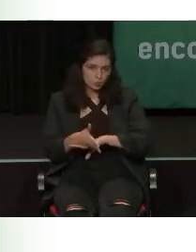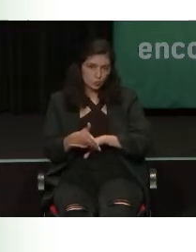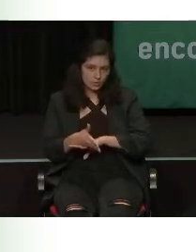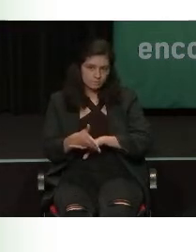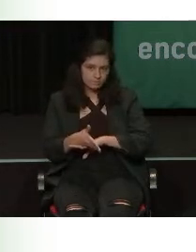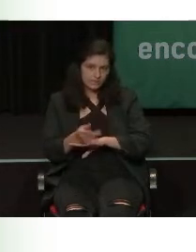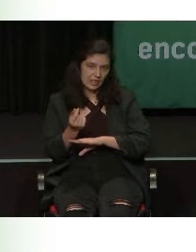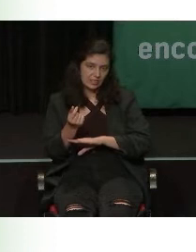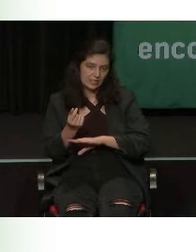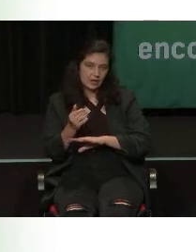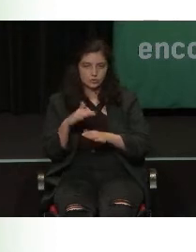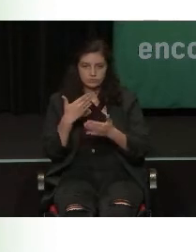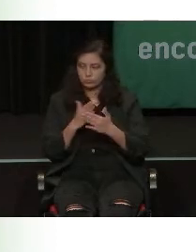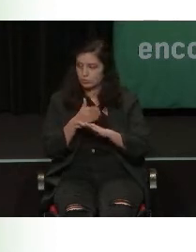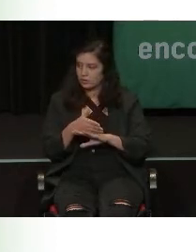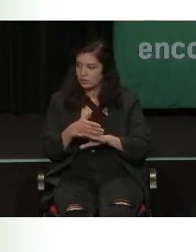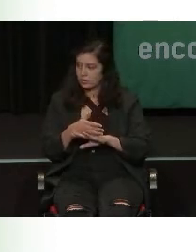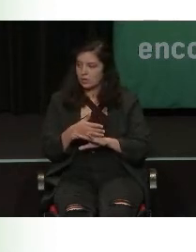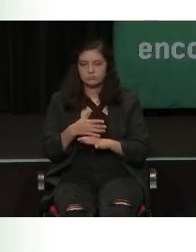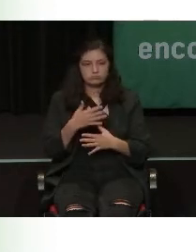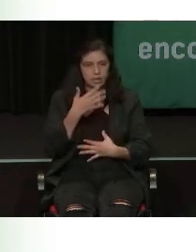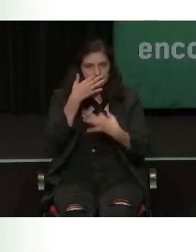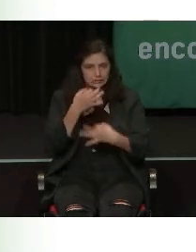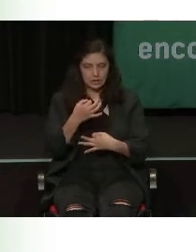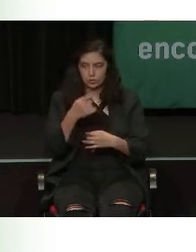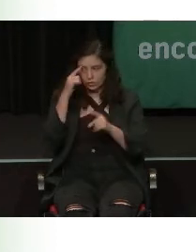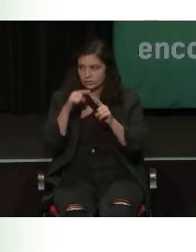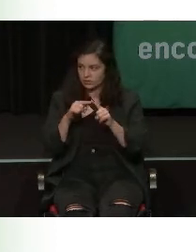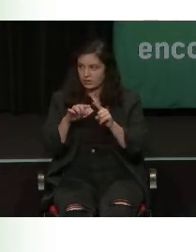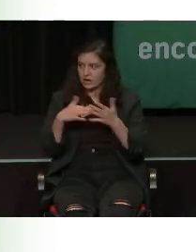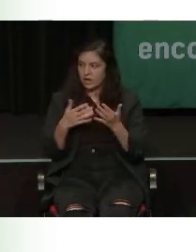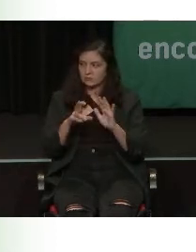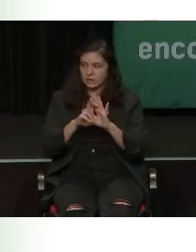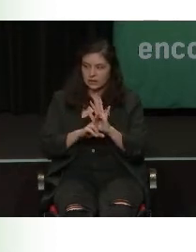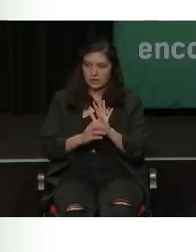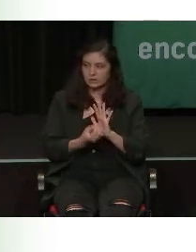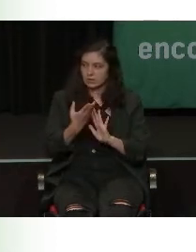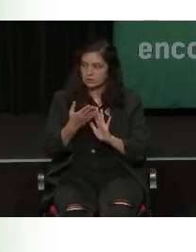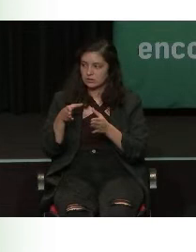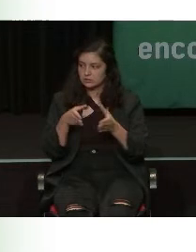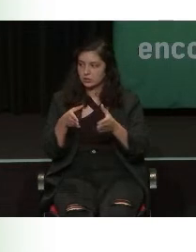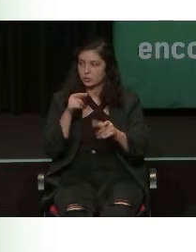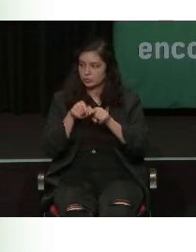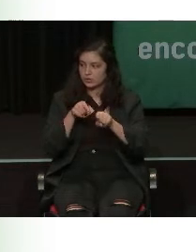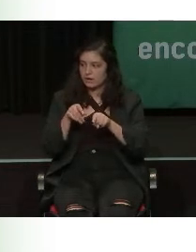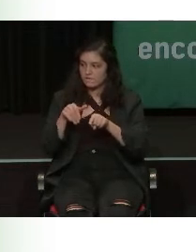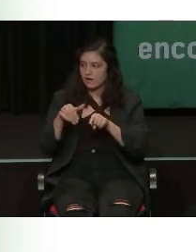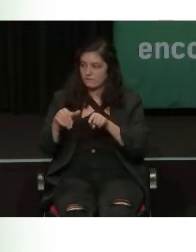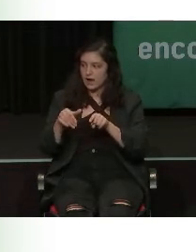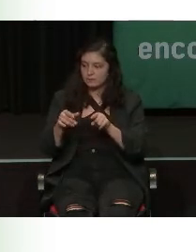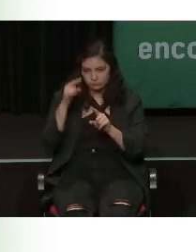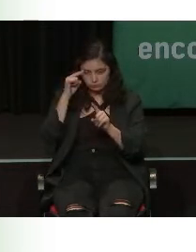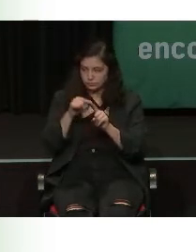access. Believe in the cause. Create the rules of the game. Direction and political will is the